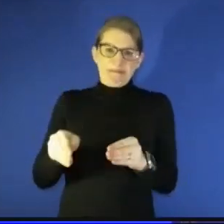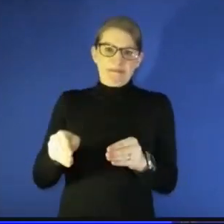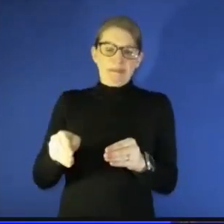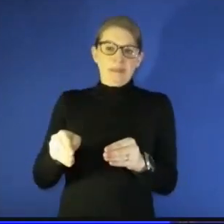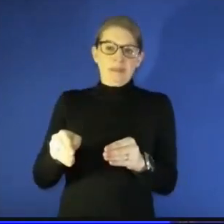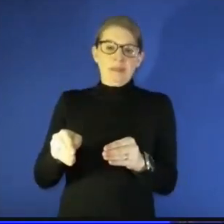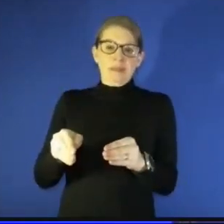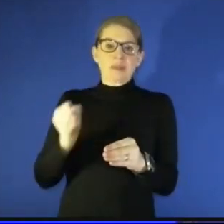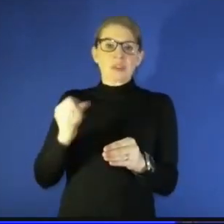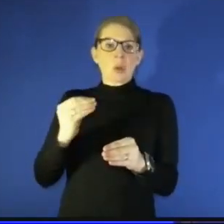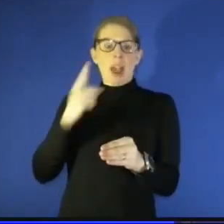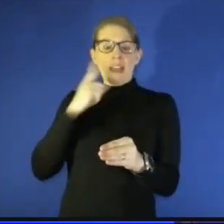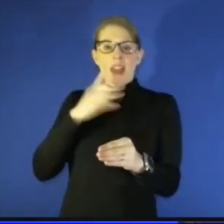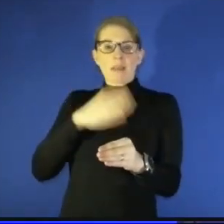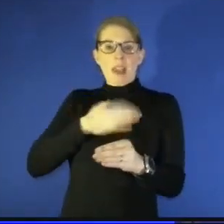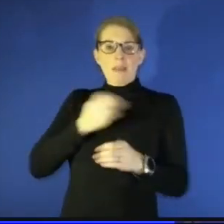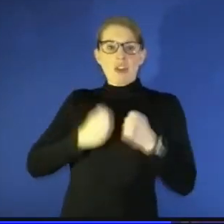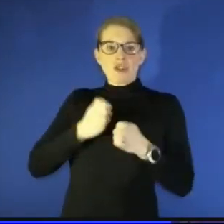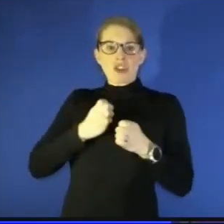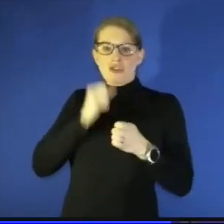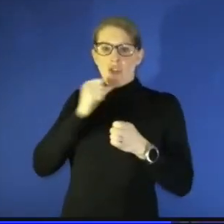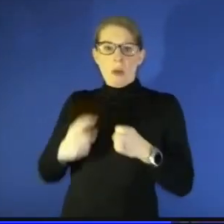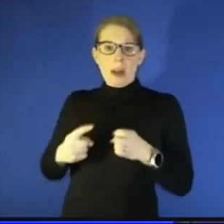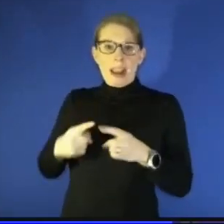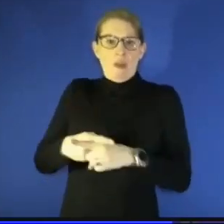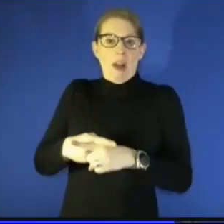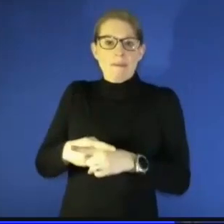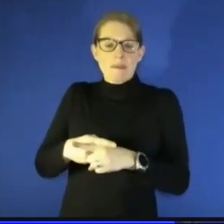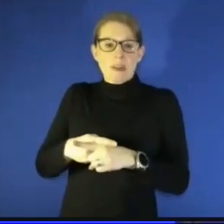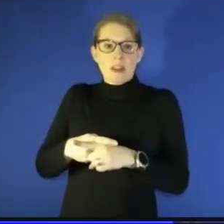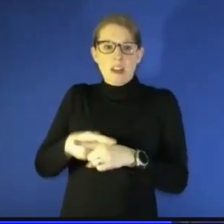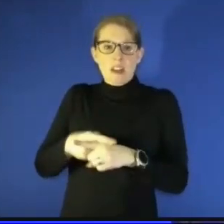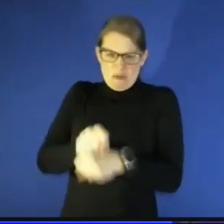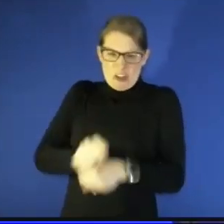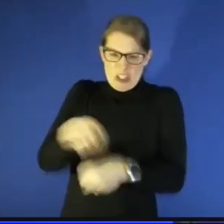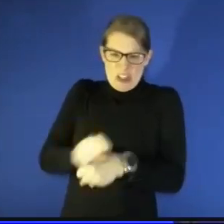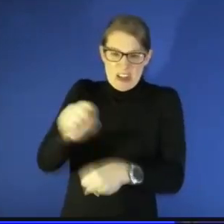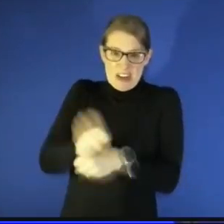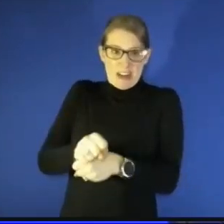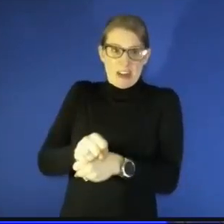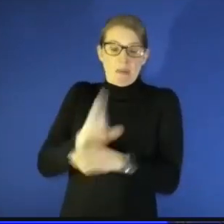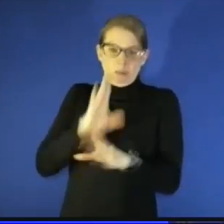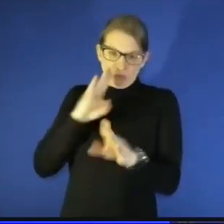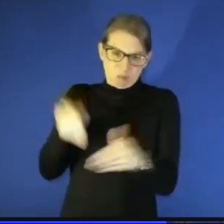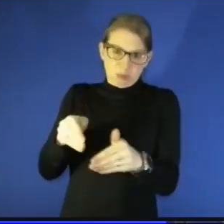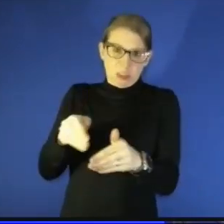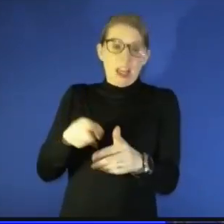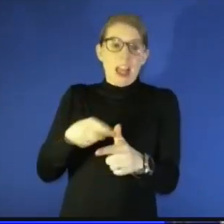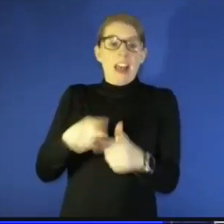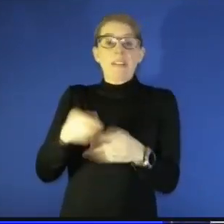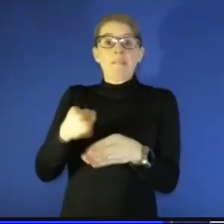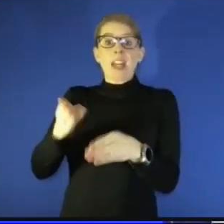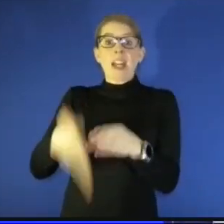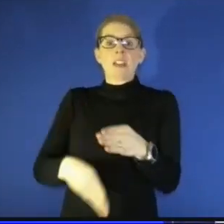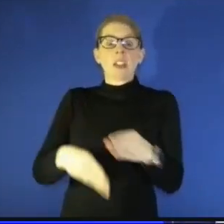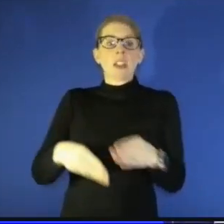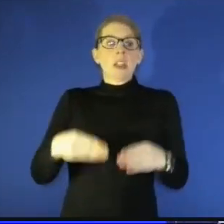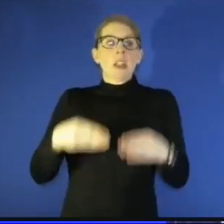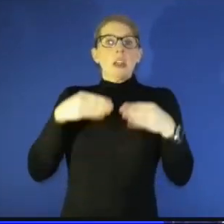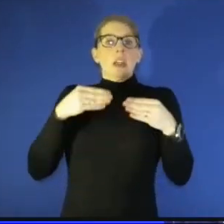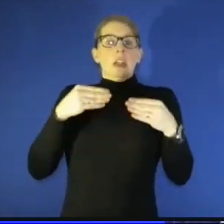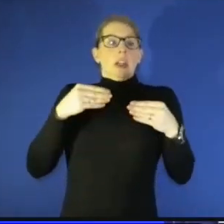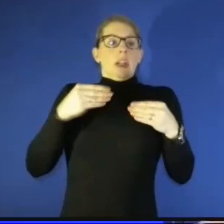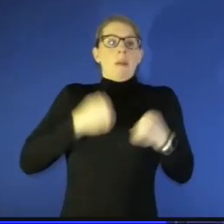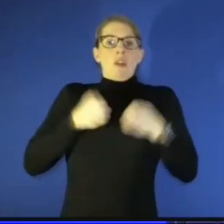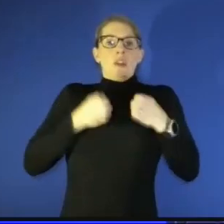my emotions do not interrupt me from getting the job done. It's just extreme concentration. But then when it's finished, then it's just a flood of emotion, and